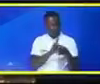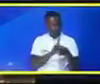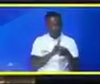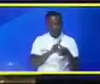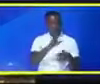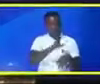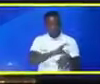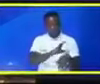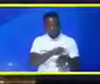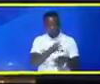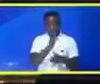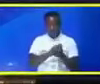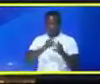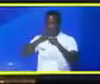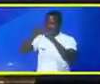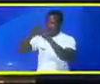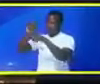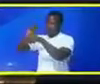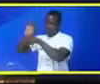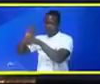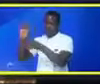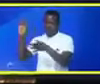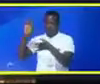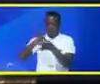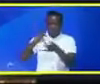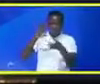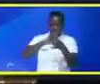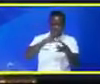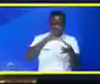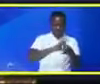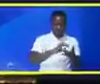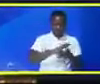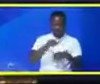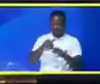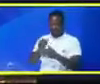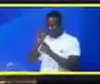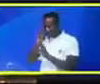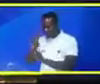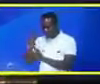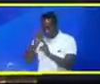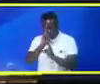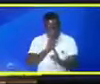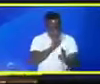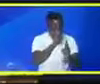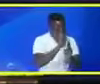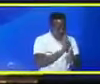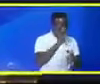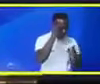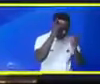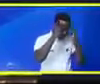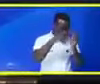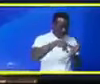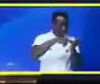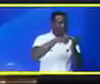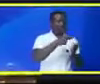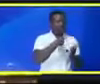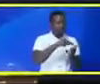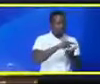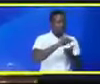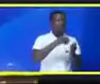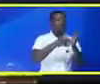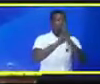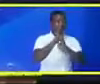ministry and those who have come around to grace this meeting. I honor you as touching what you represent in the name of Jesus